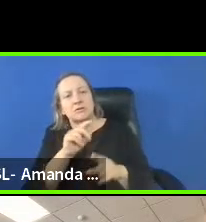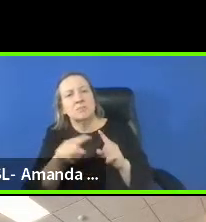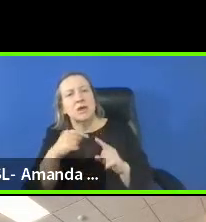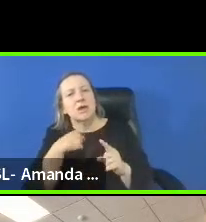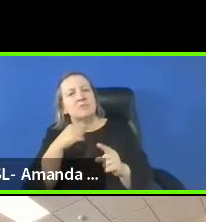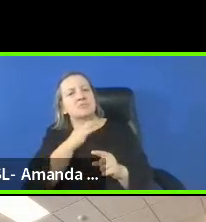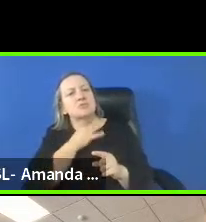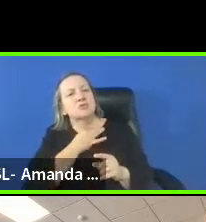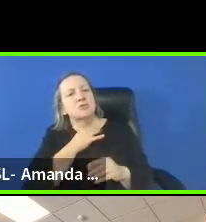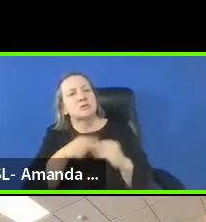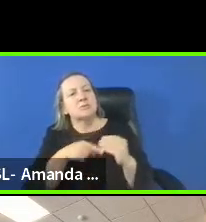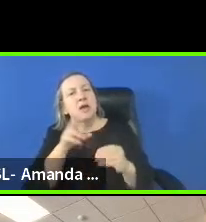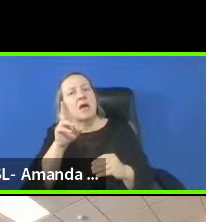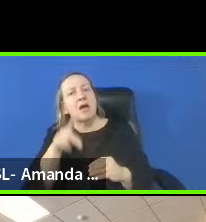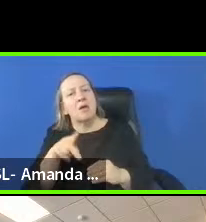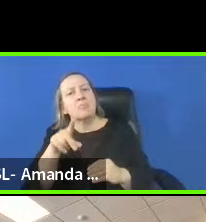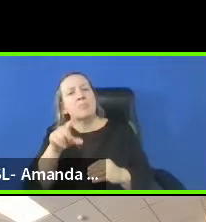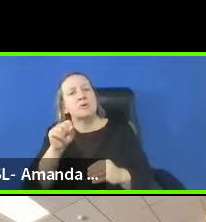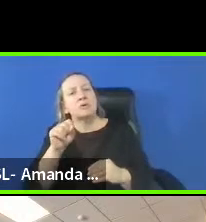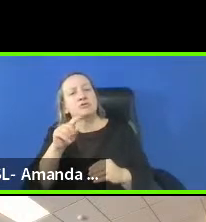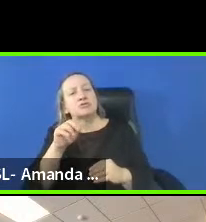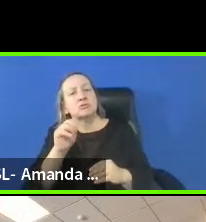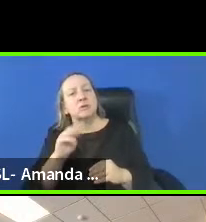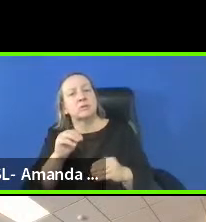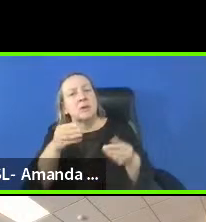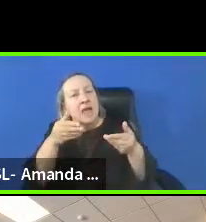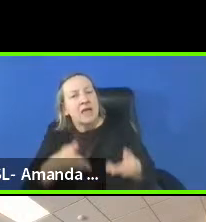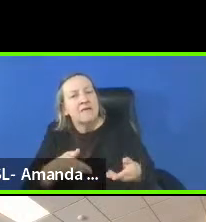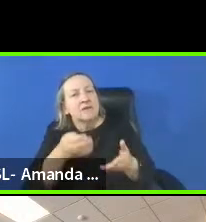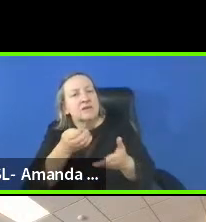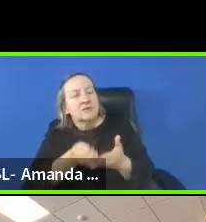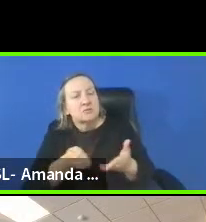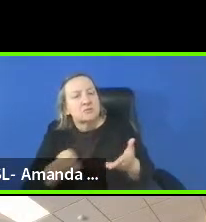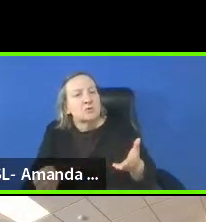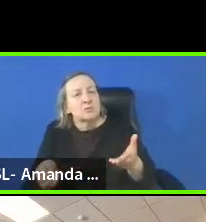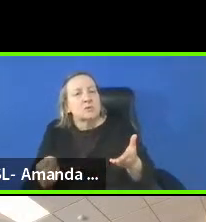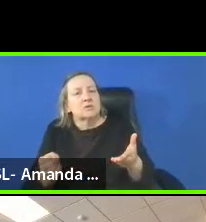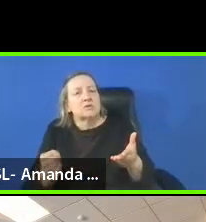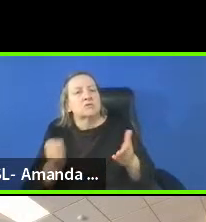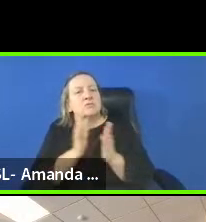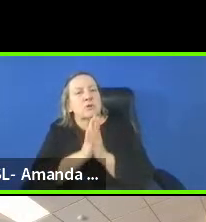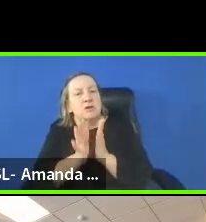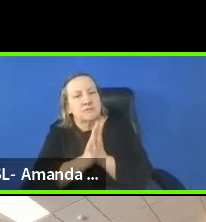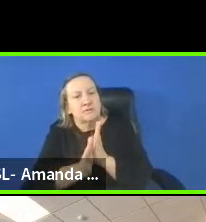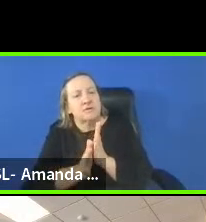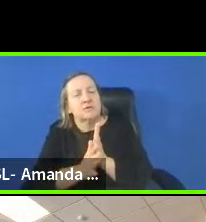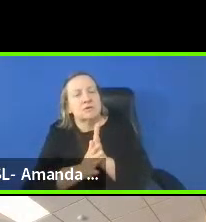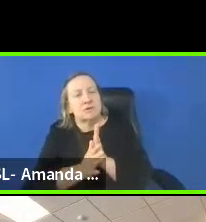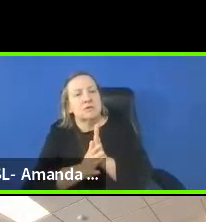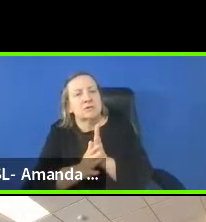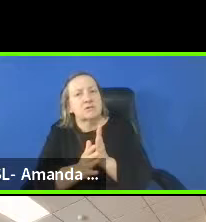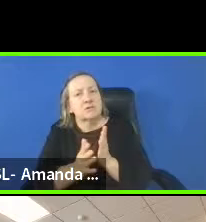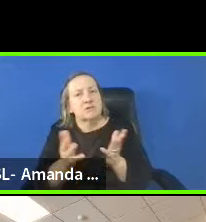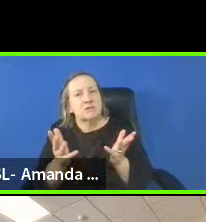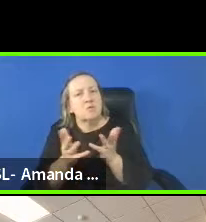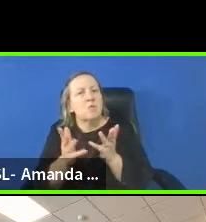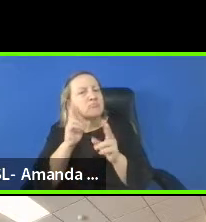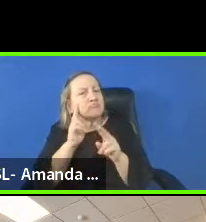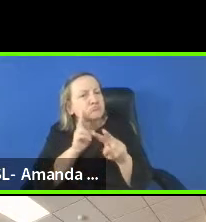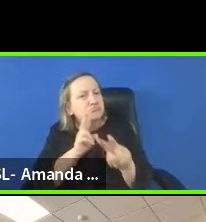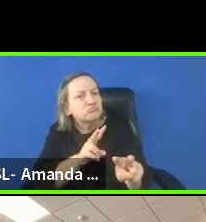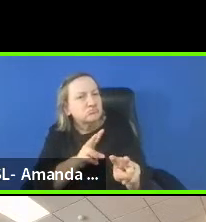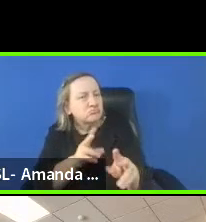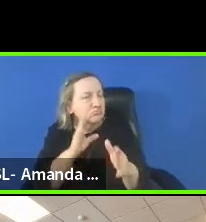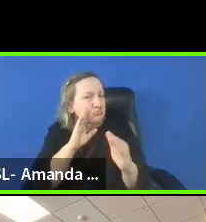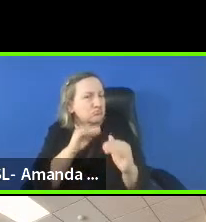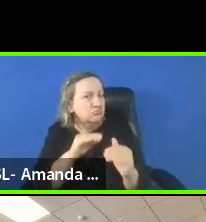about the upstream heavy equipment traffic. What's the anticipation?